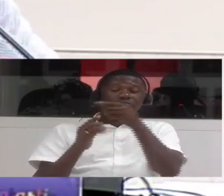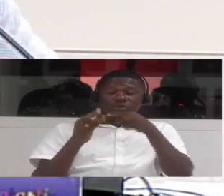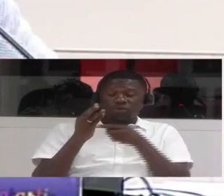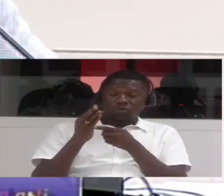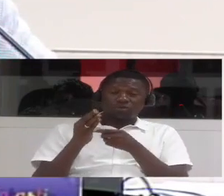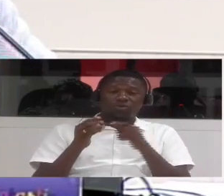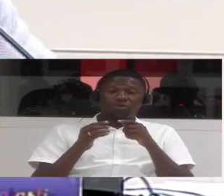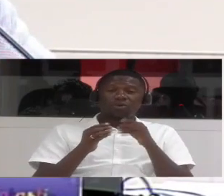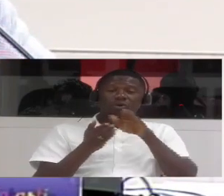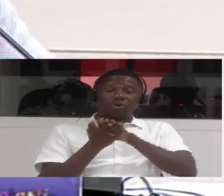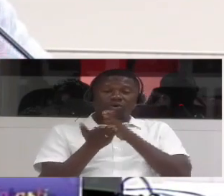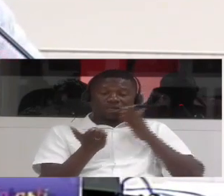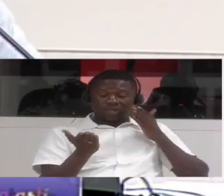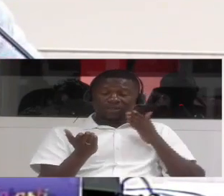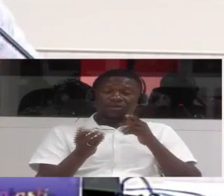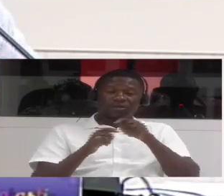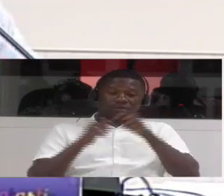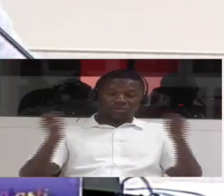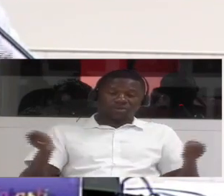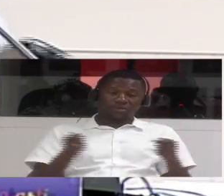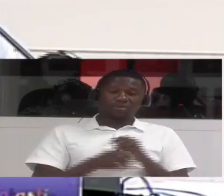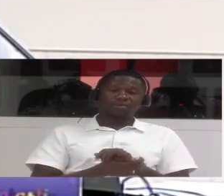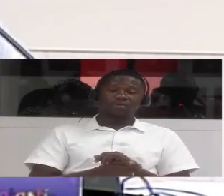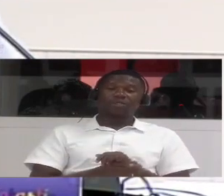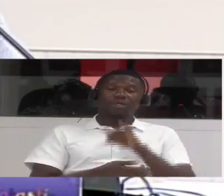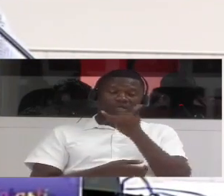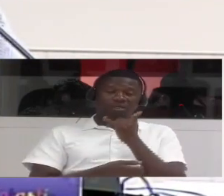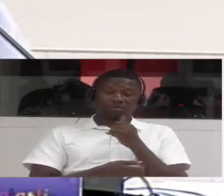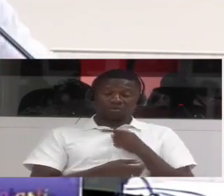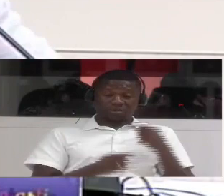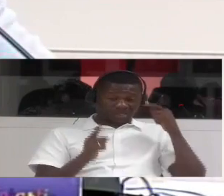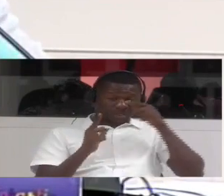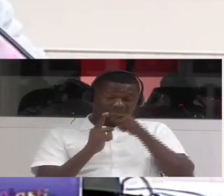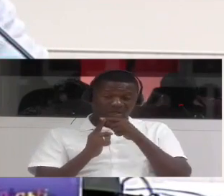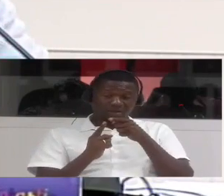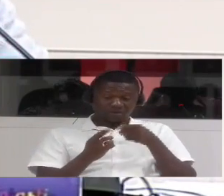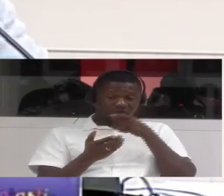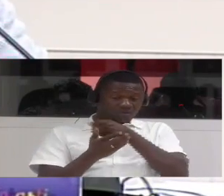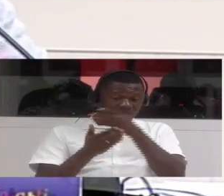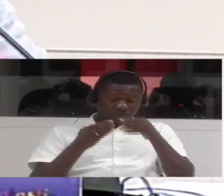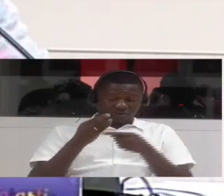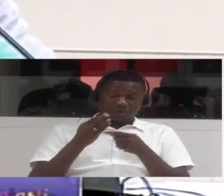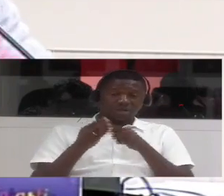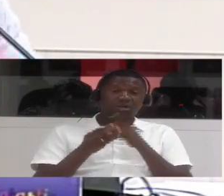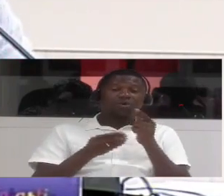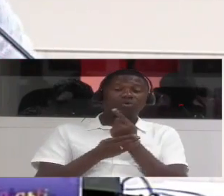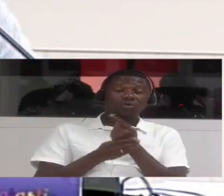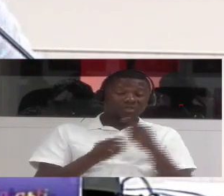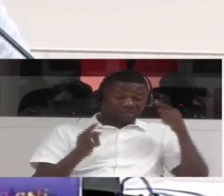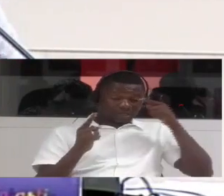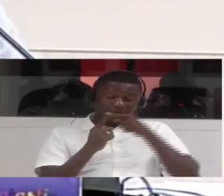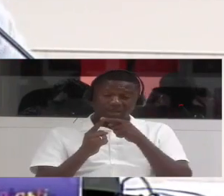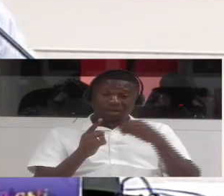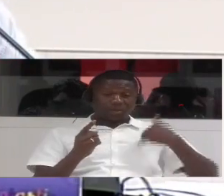it targeted those papers, but it also targeted those that are on the ground sharing information with those people. And